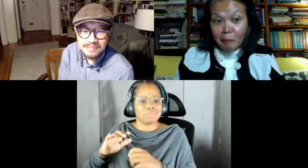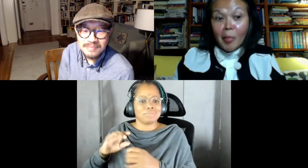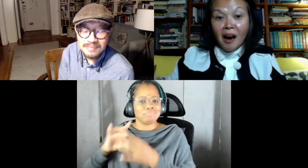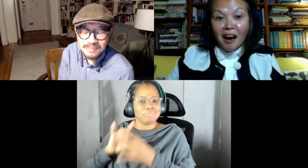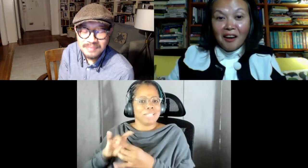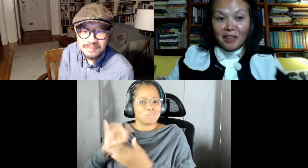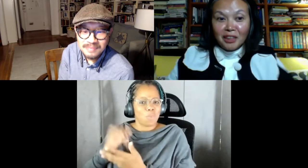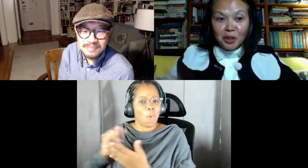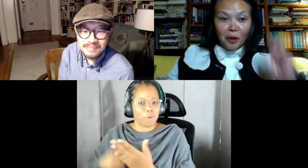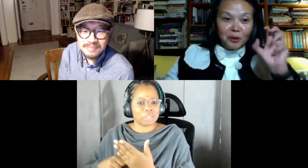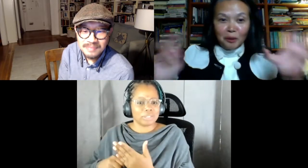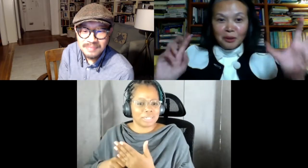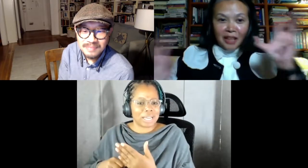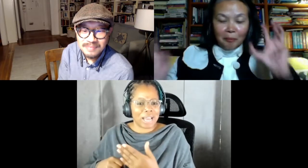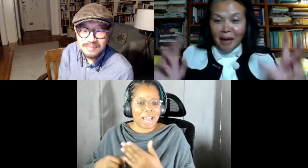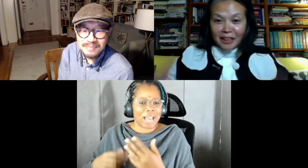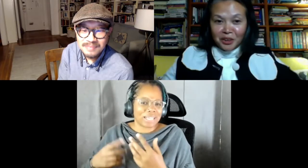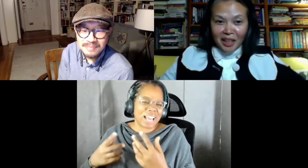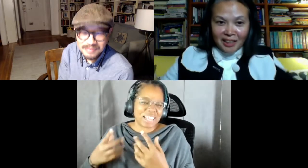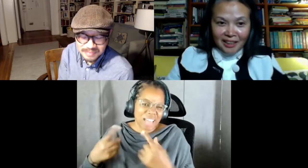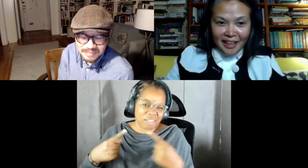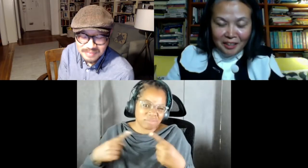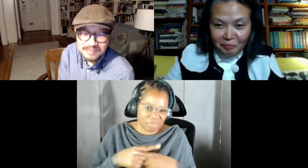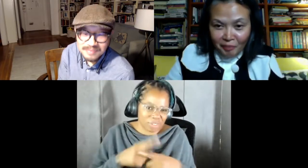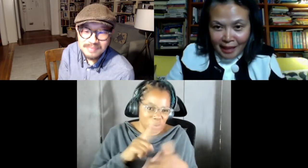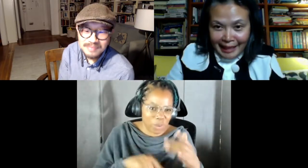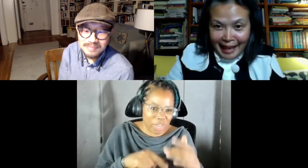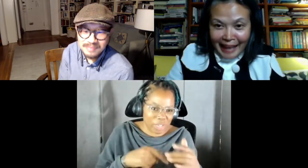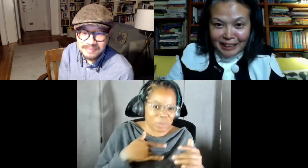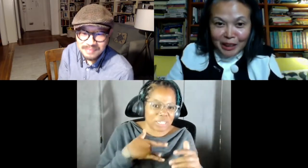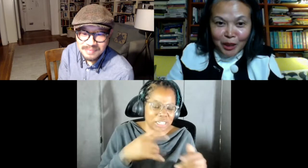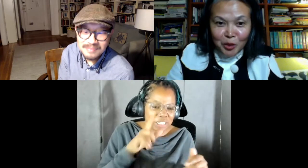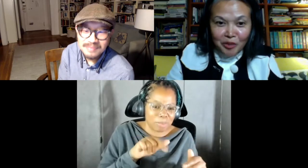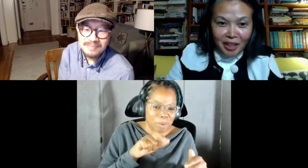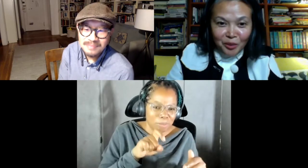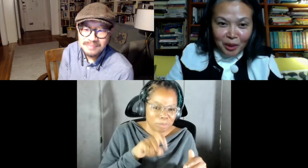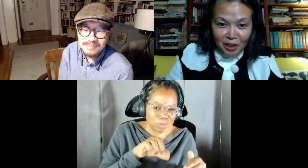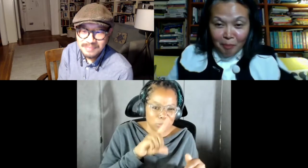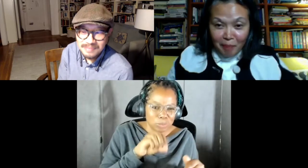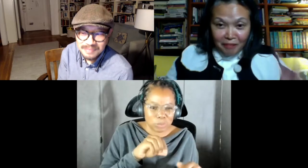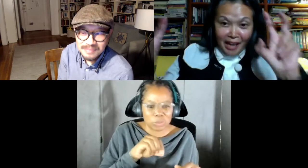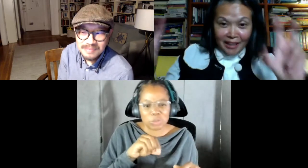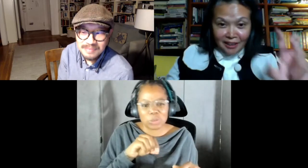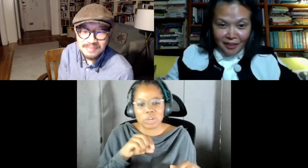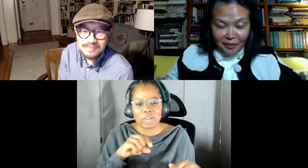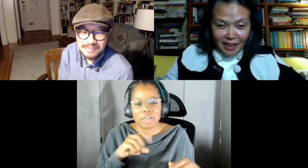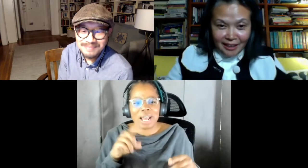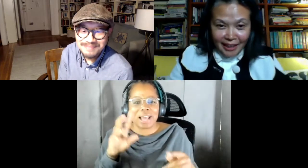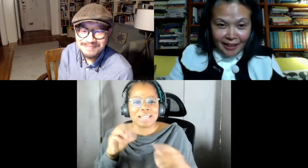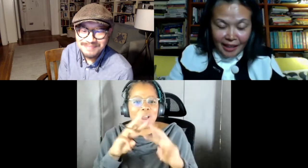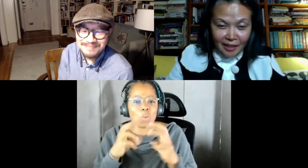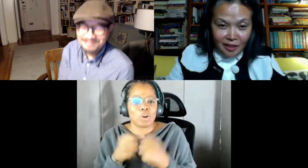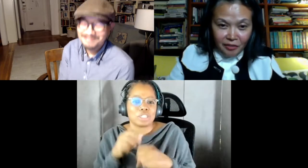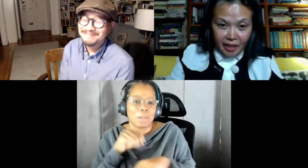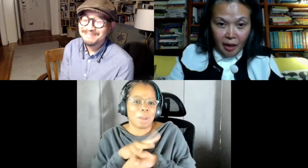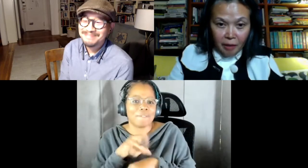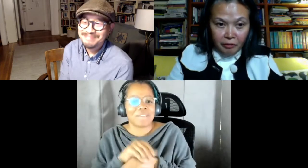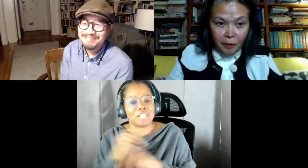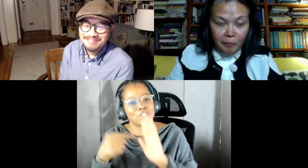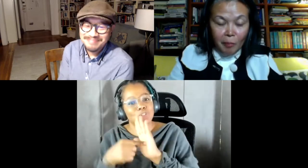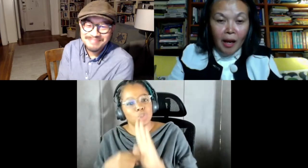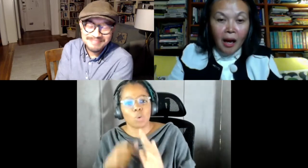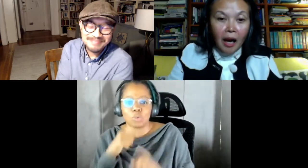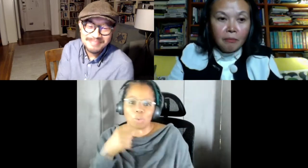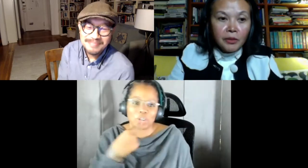grain of the show, don't tell mantra, this kind of antediluvian workshop advice that writers get that I think is very